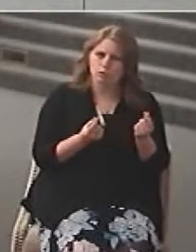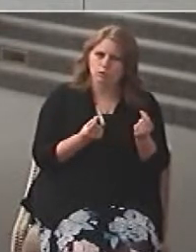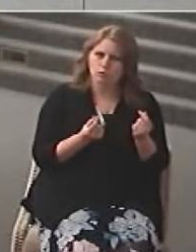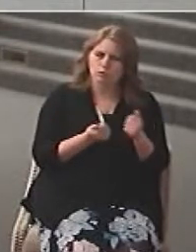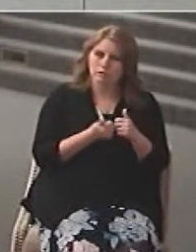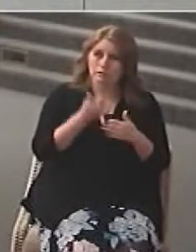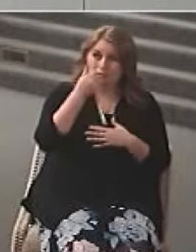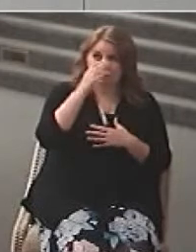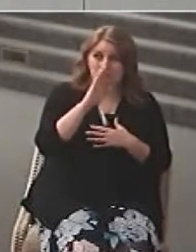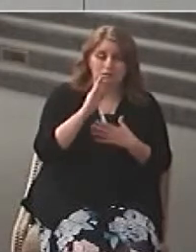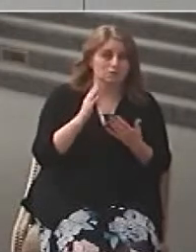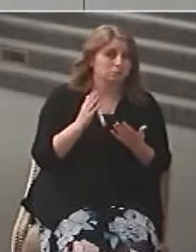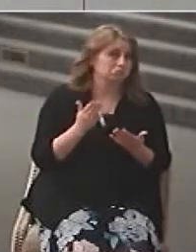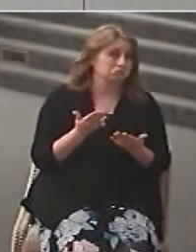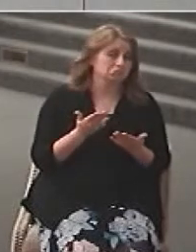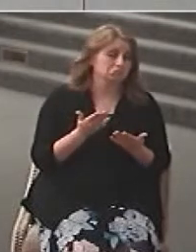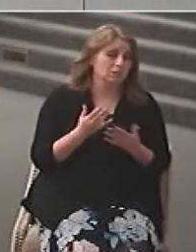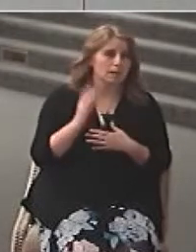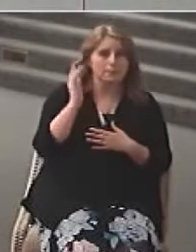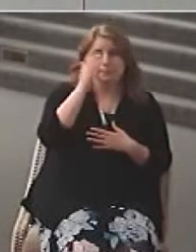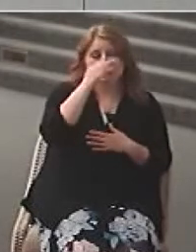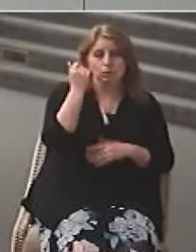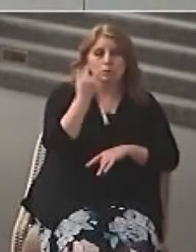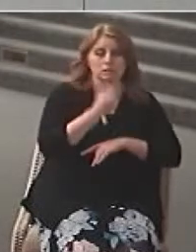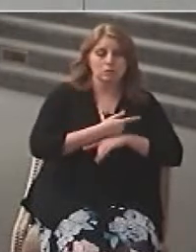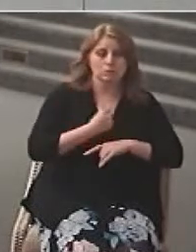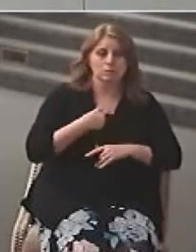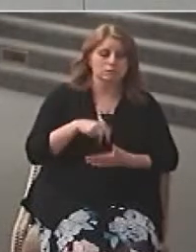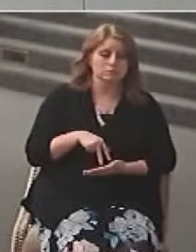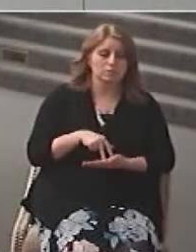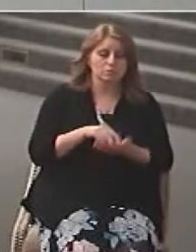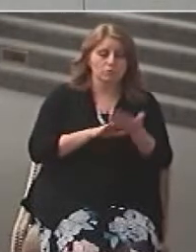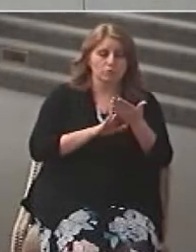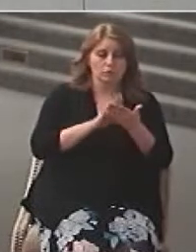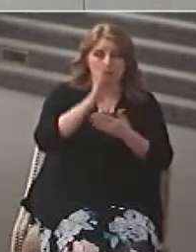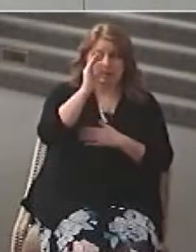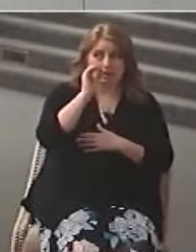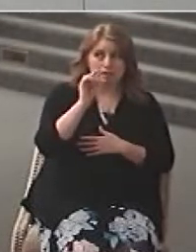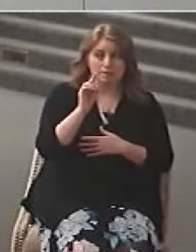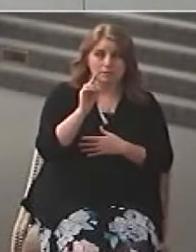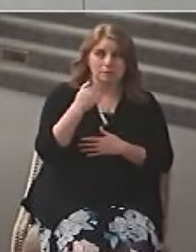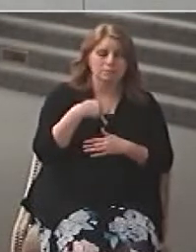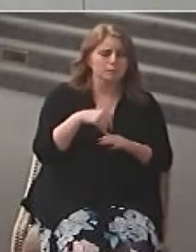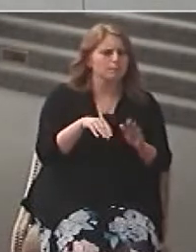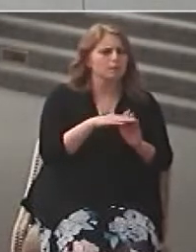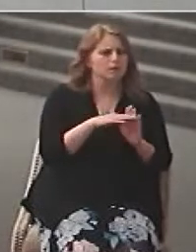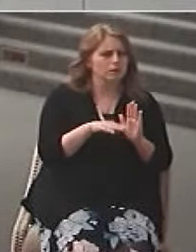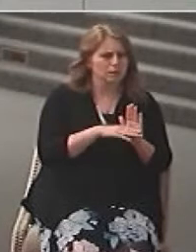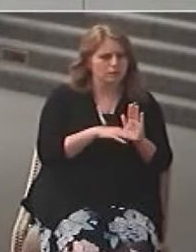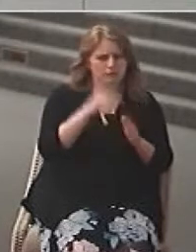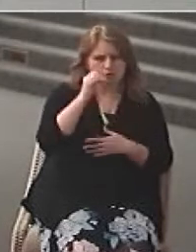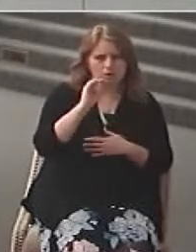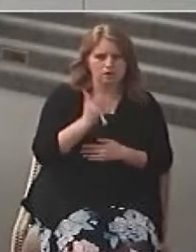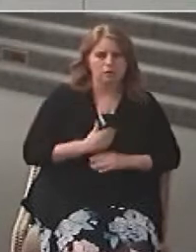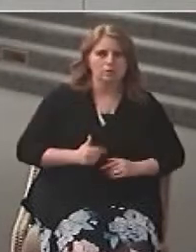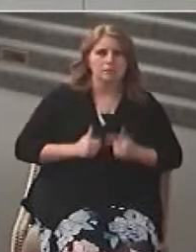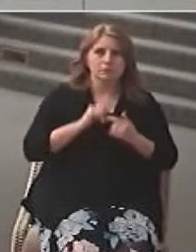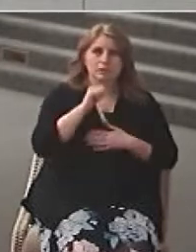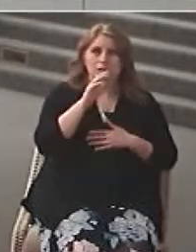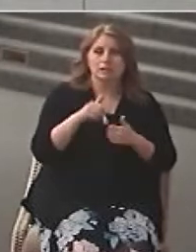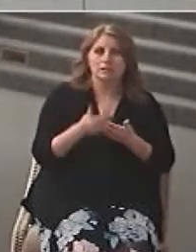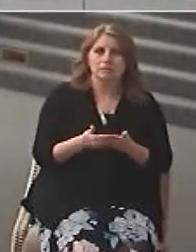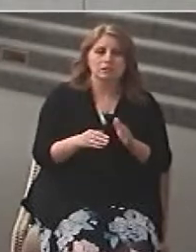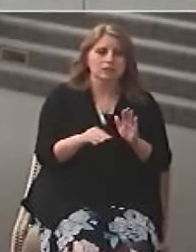with God. Because one day we have to stand before Him and we have to give an account for our life. I'm not going to give an account for Brother